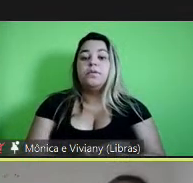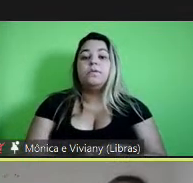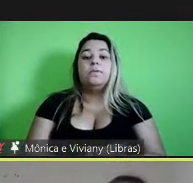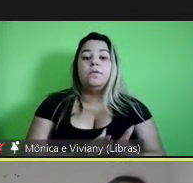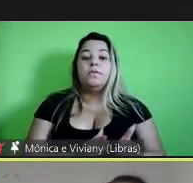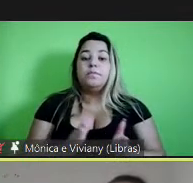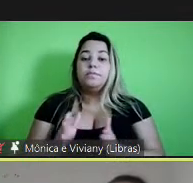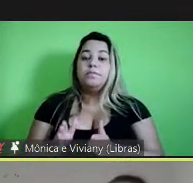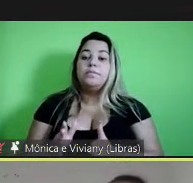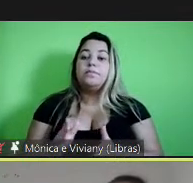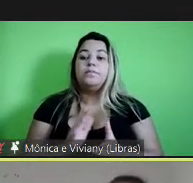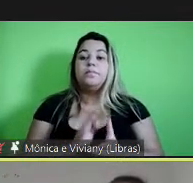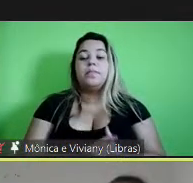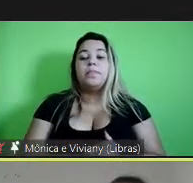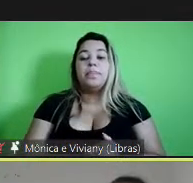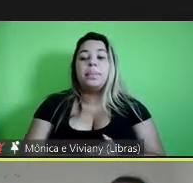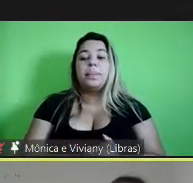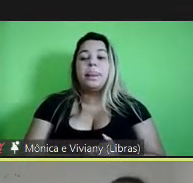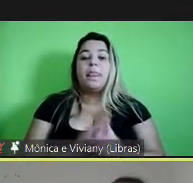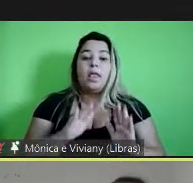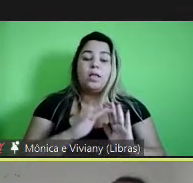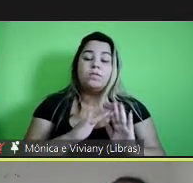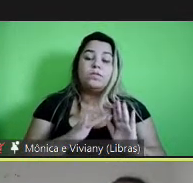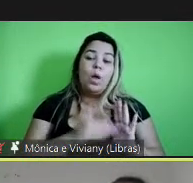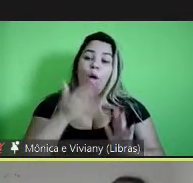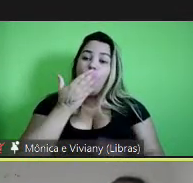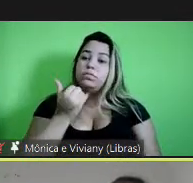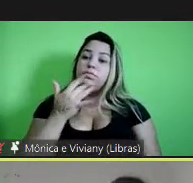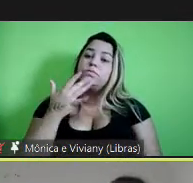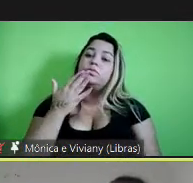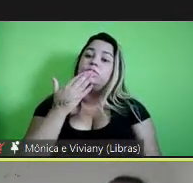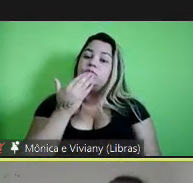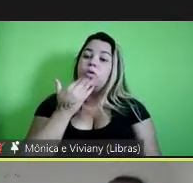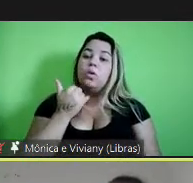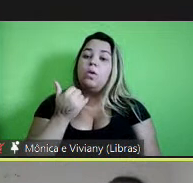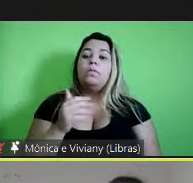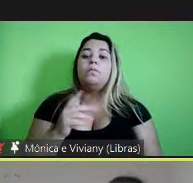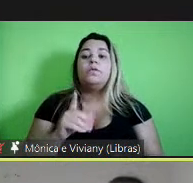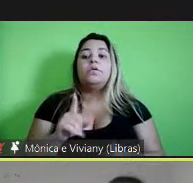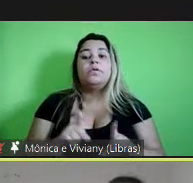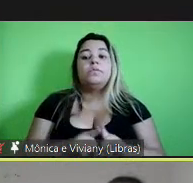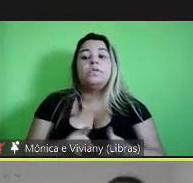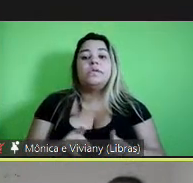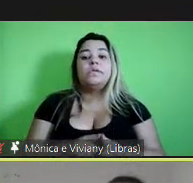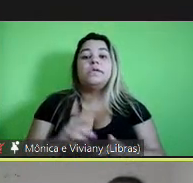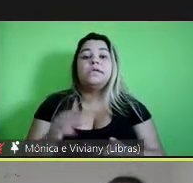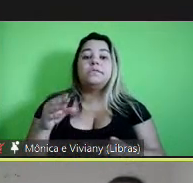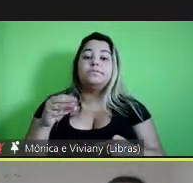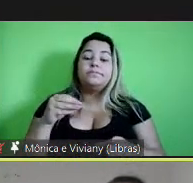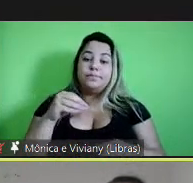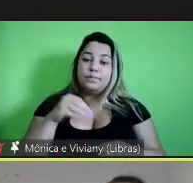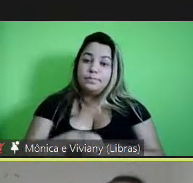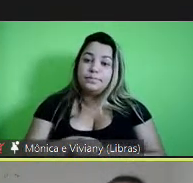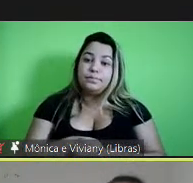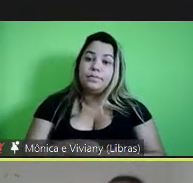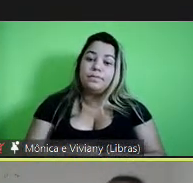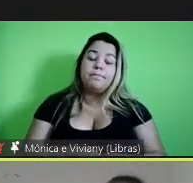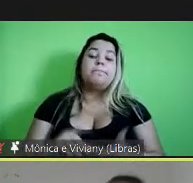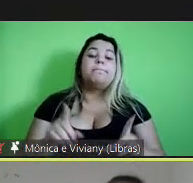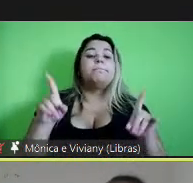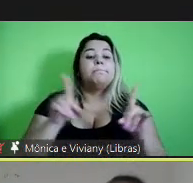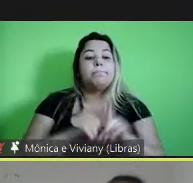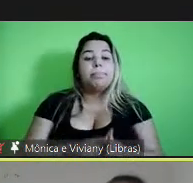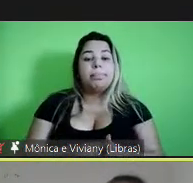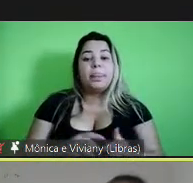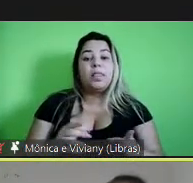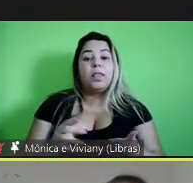and diabetes. So as to the food consumption, within our territory, the